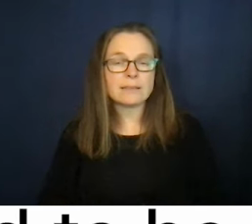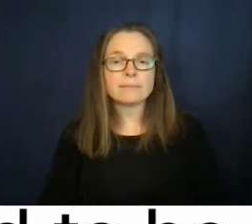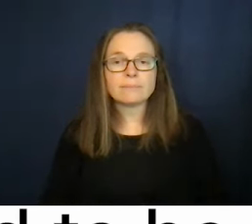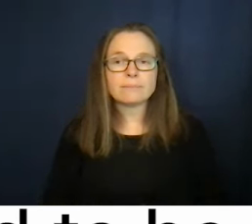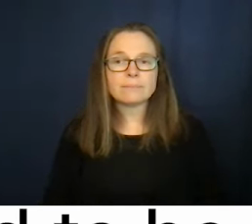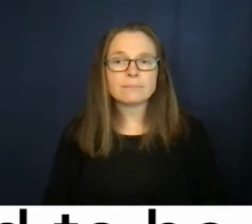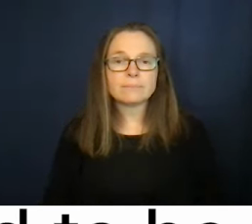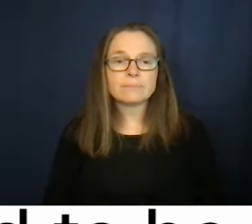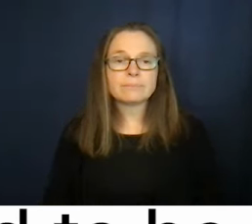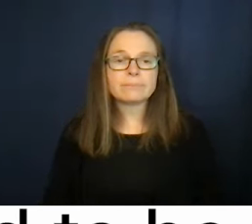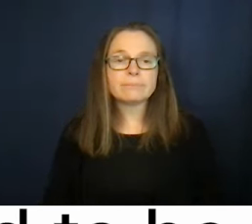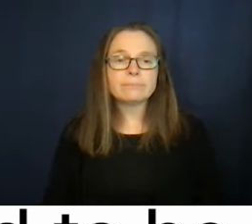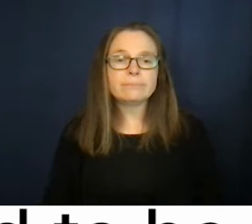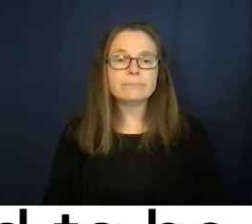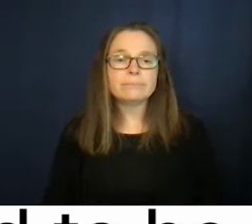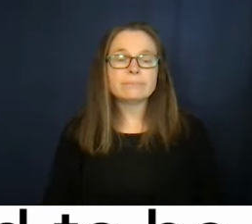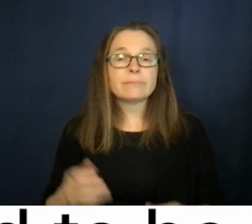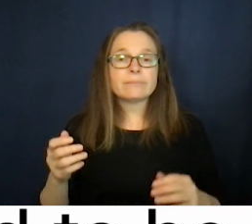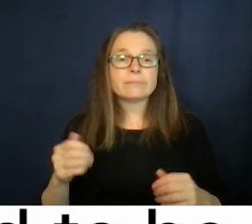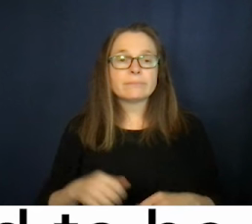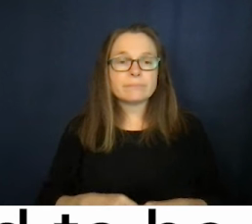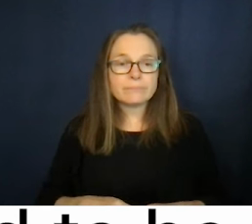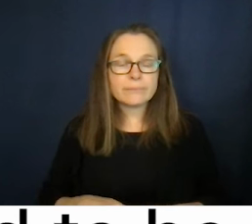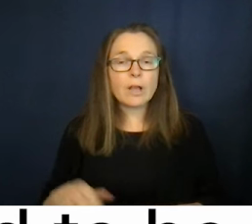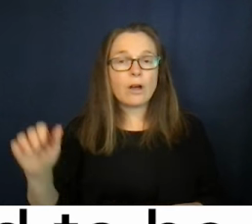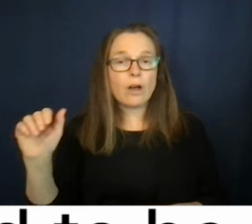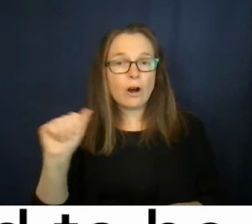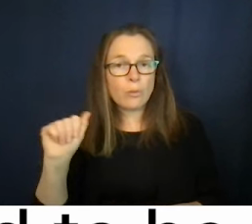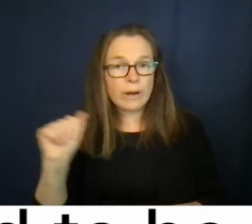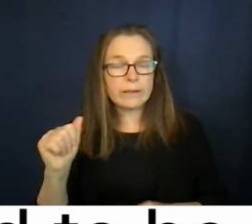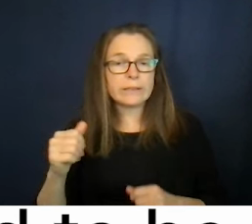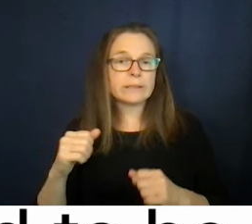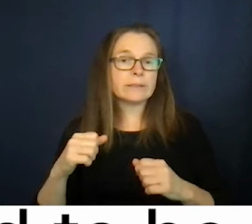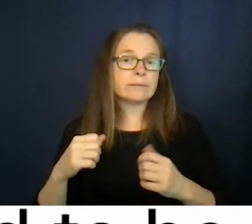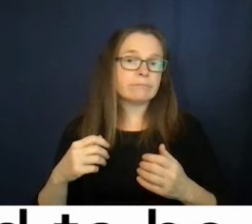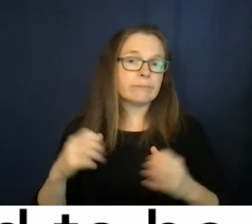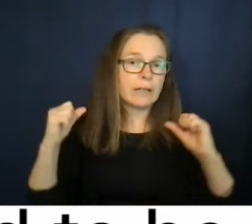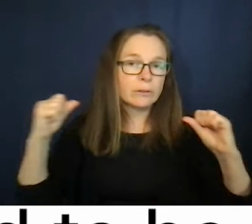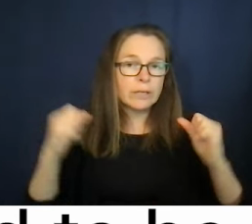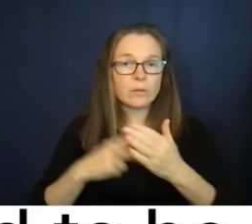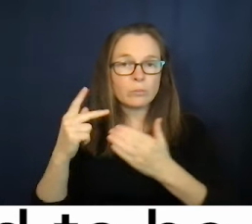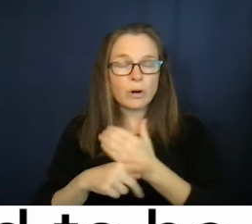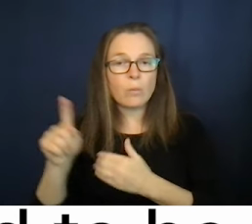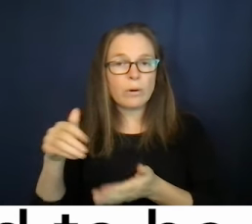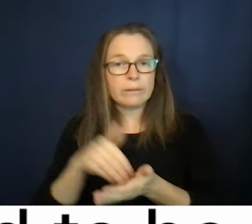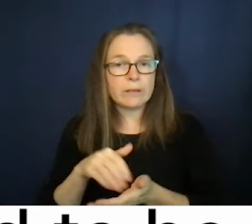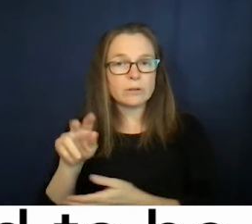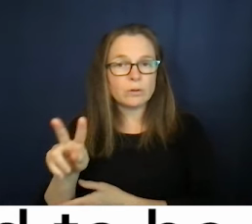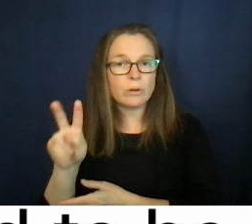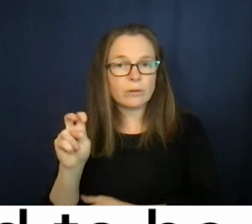$5,096. Tai Chi for Arthritis Foundation exercise program,